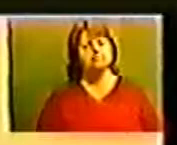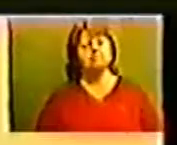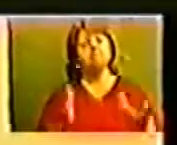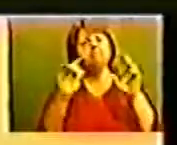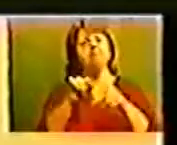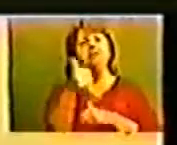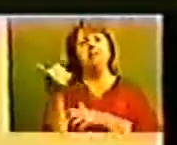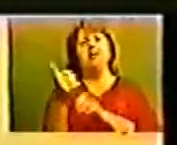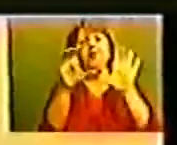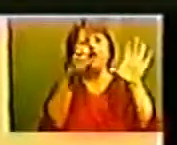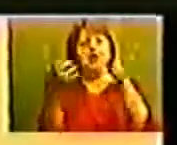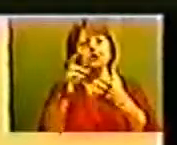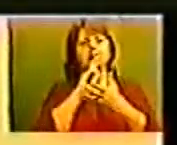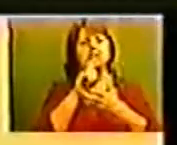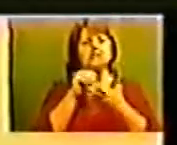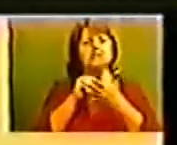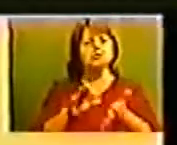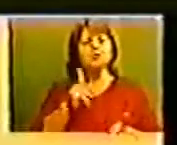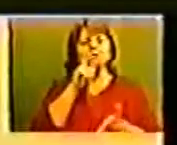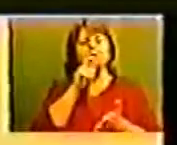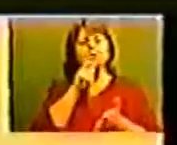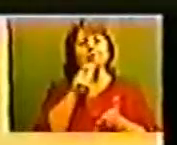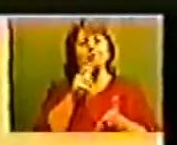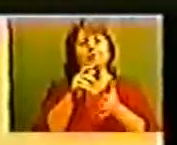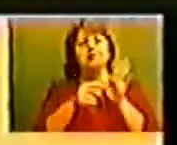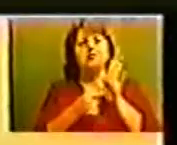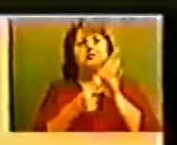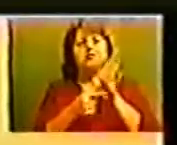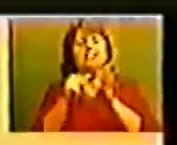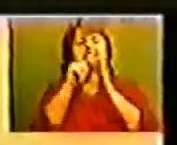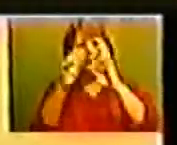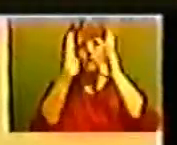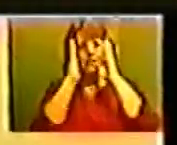Next category is a student who demonstrates inattentiveness.